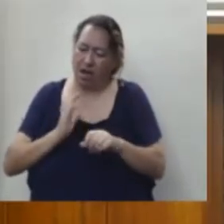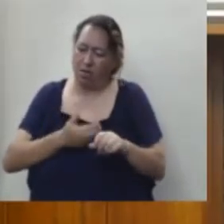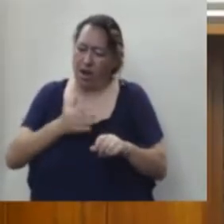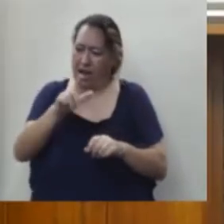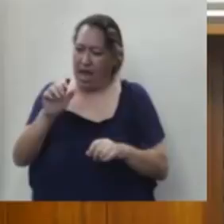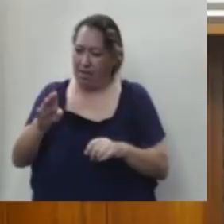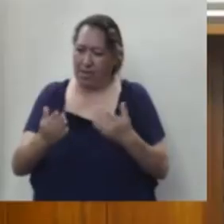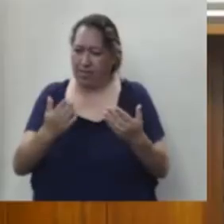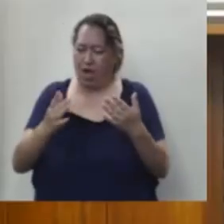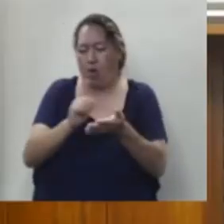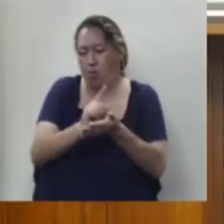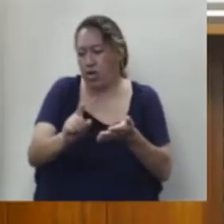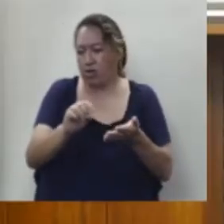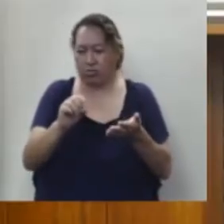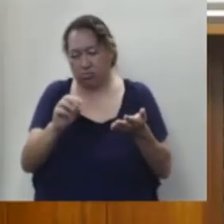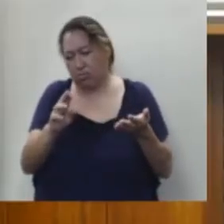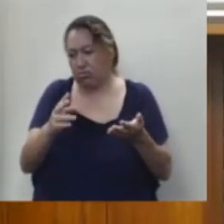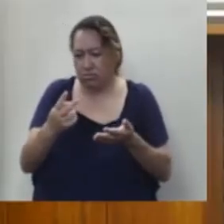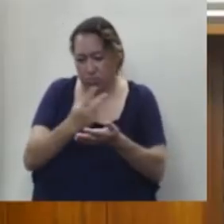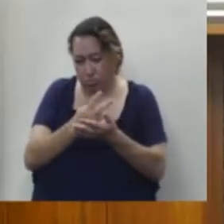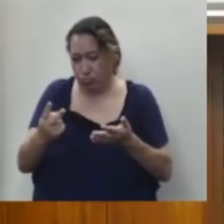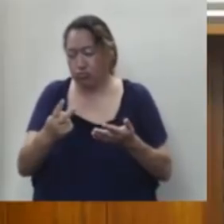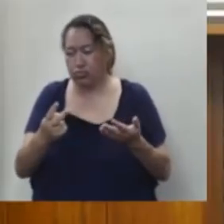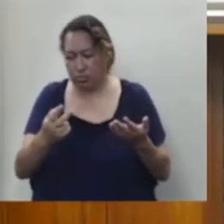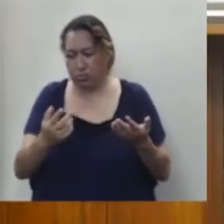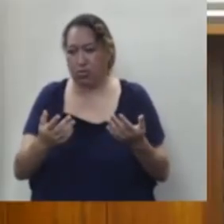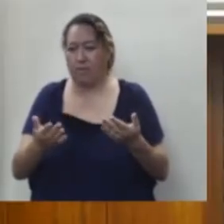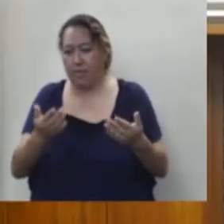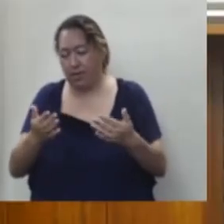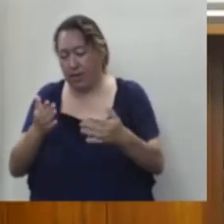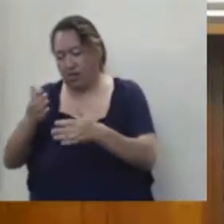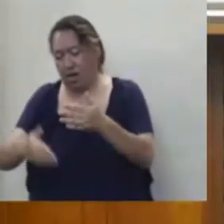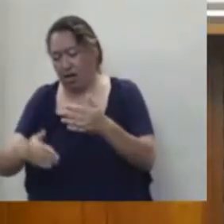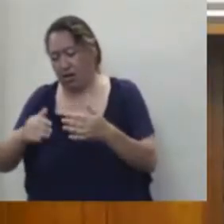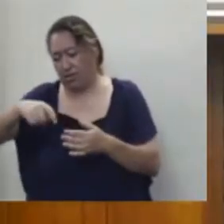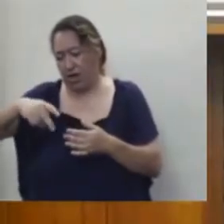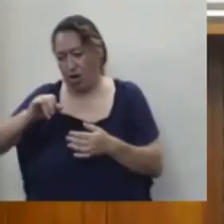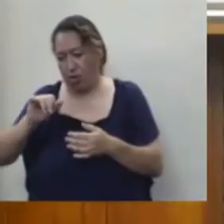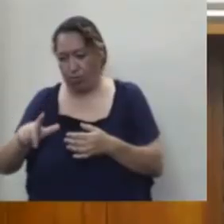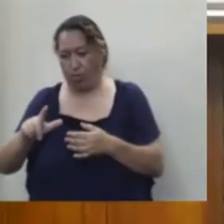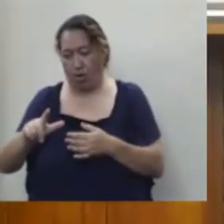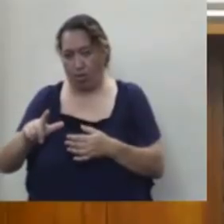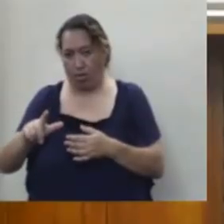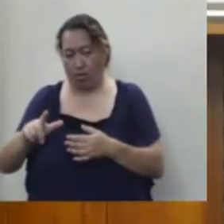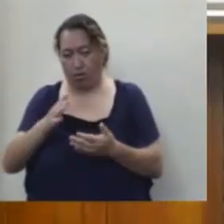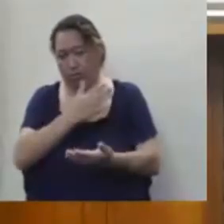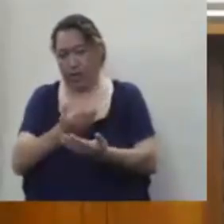that happens, or by the end of April. That I know for sure. So maybe Mr.